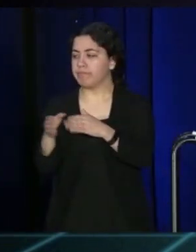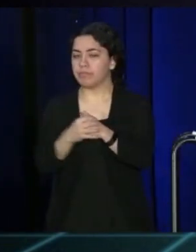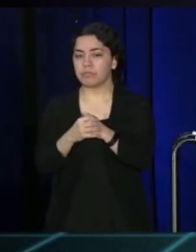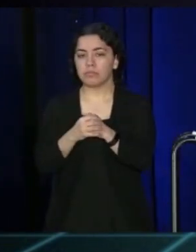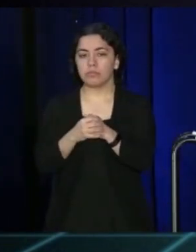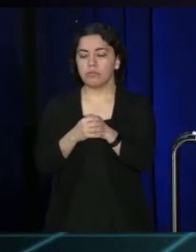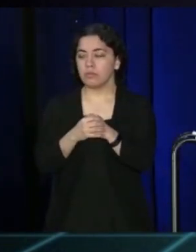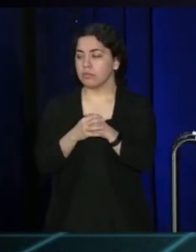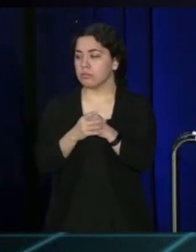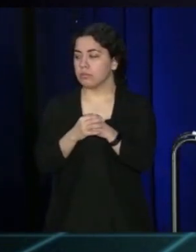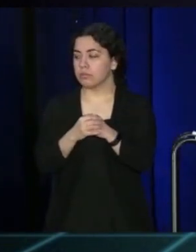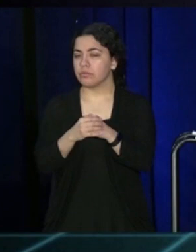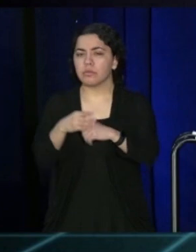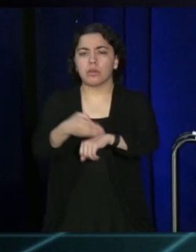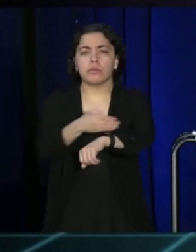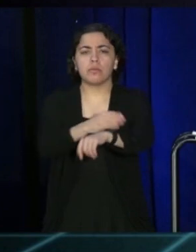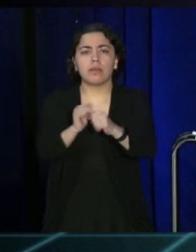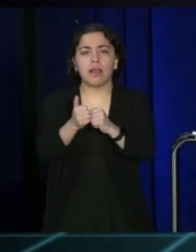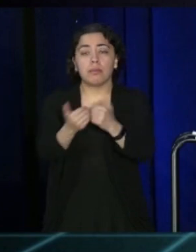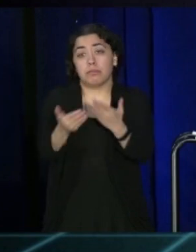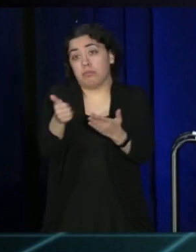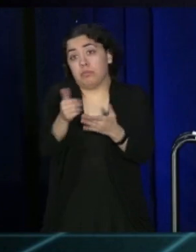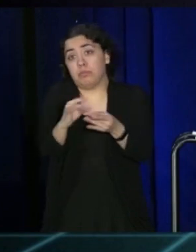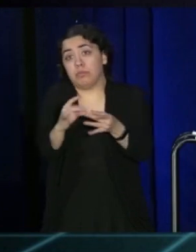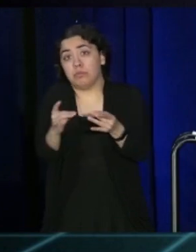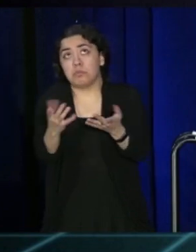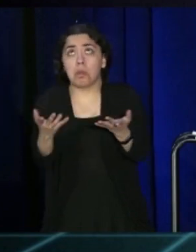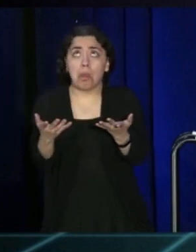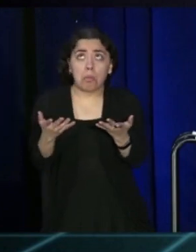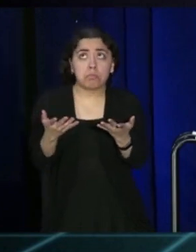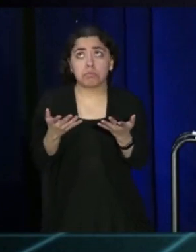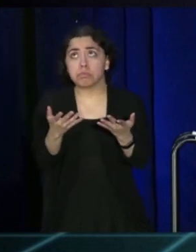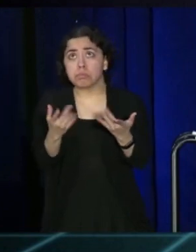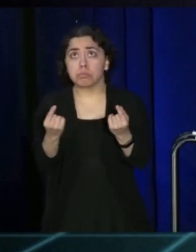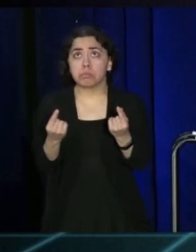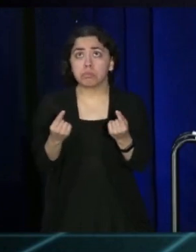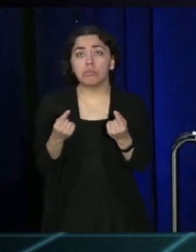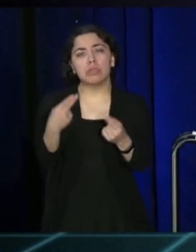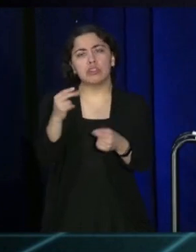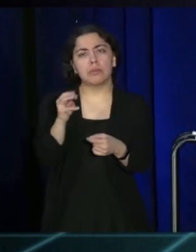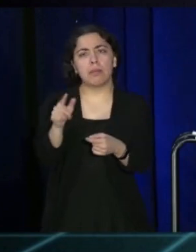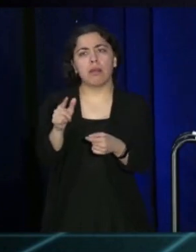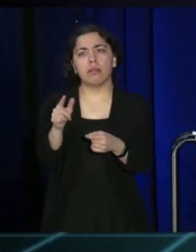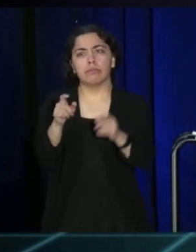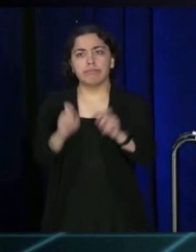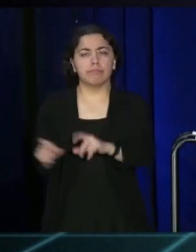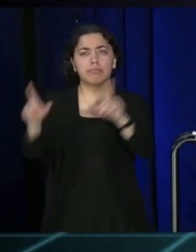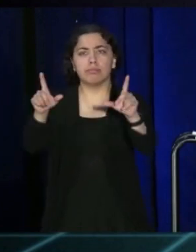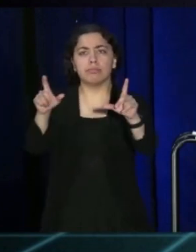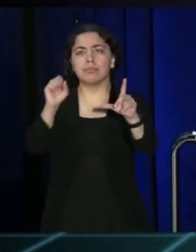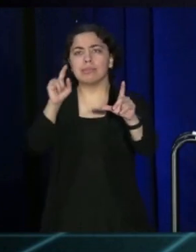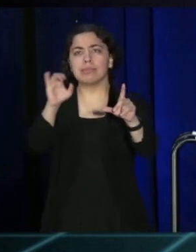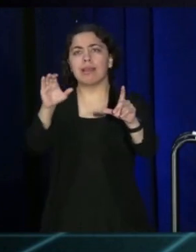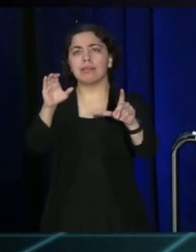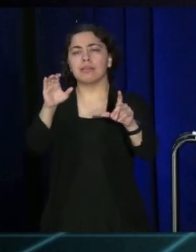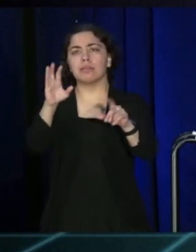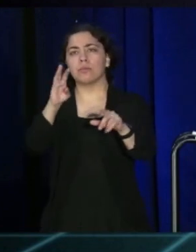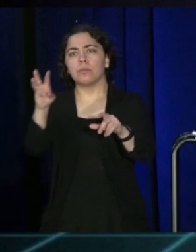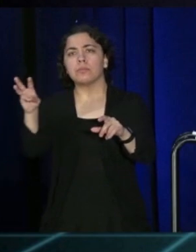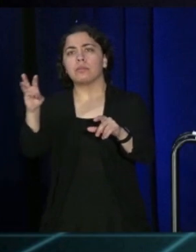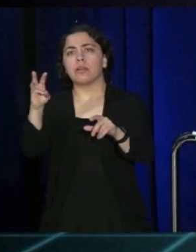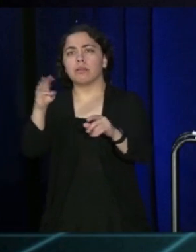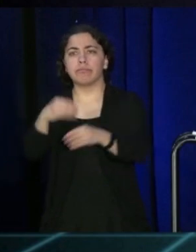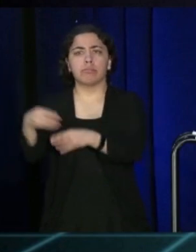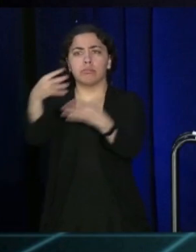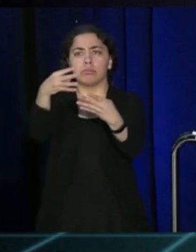So how we can do better, you might say, well, okay, just generate the HTML page, static site generation, stick that on a CDN. But again, the